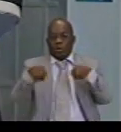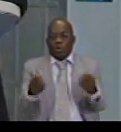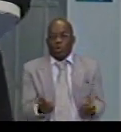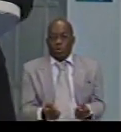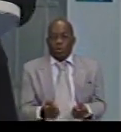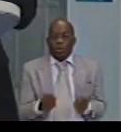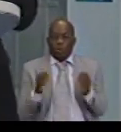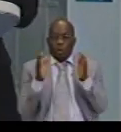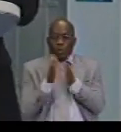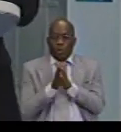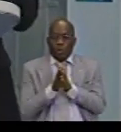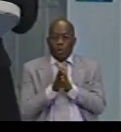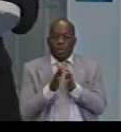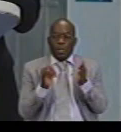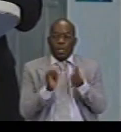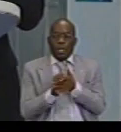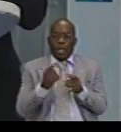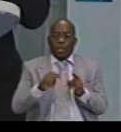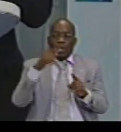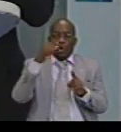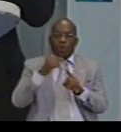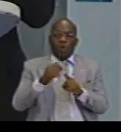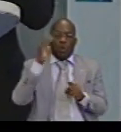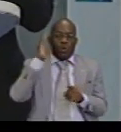Pray that the word will be mighty